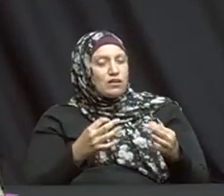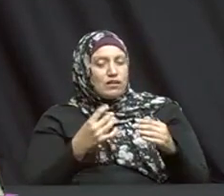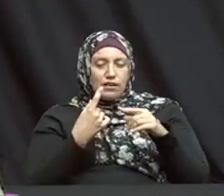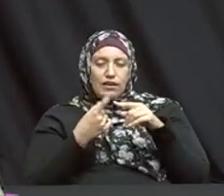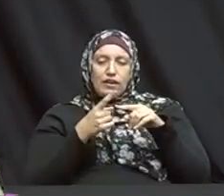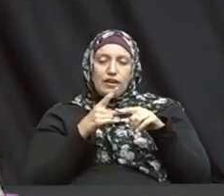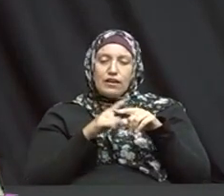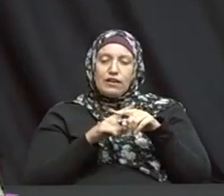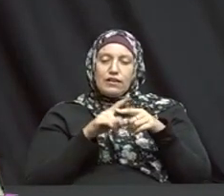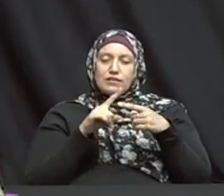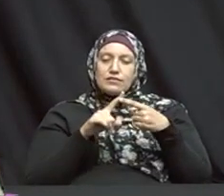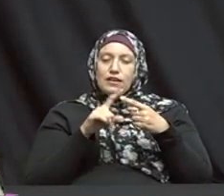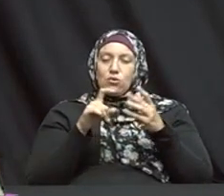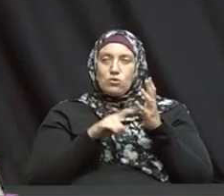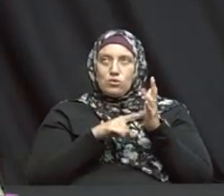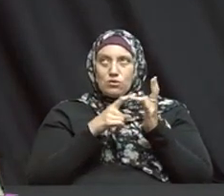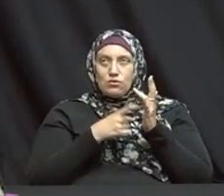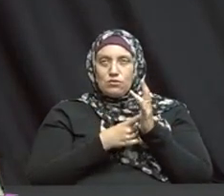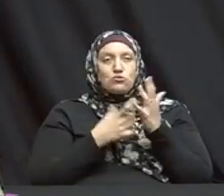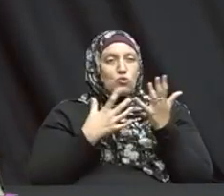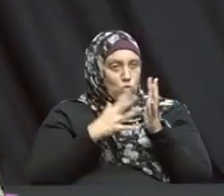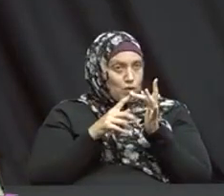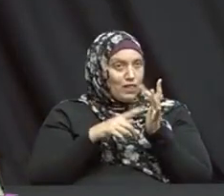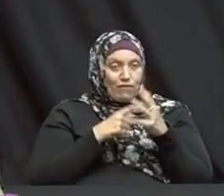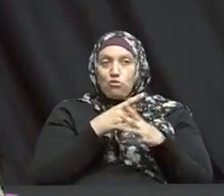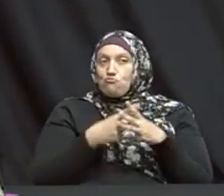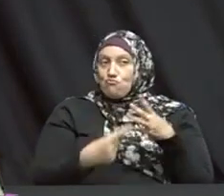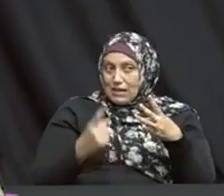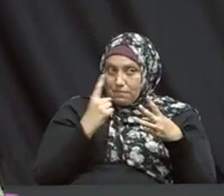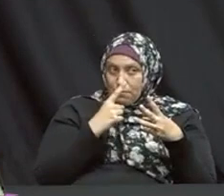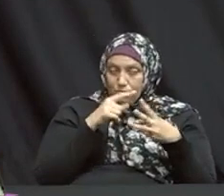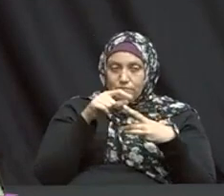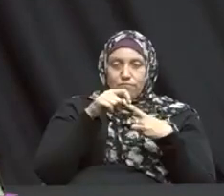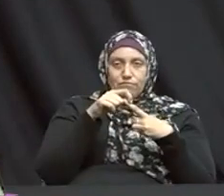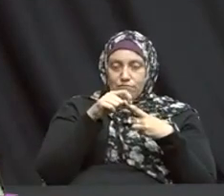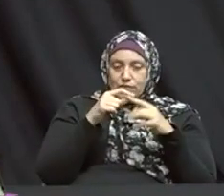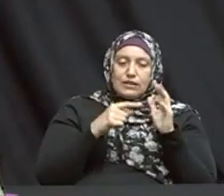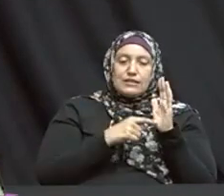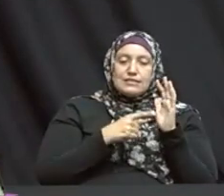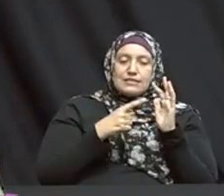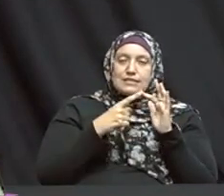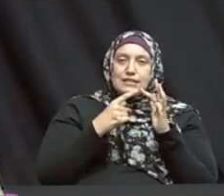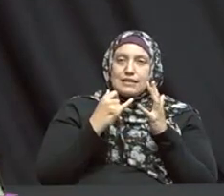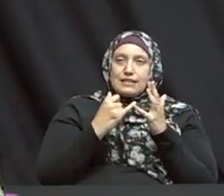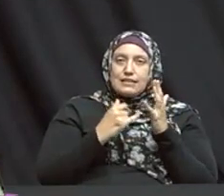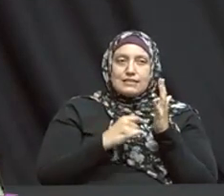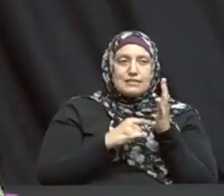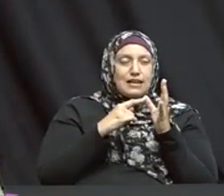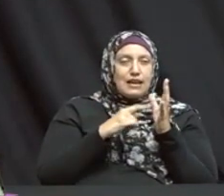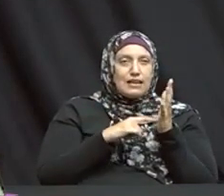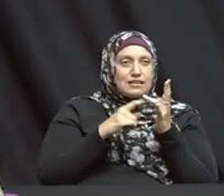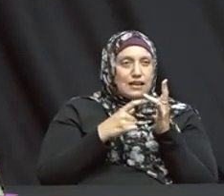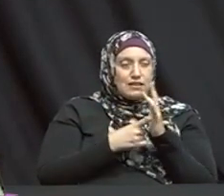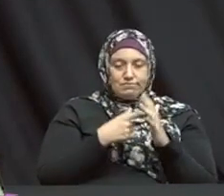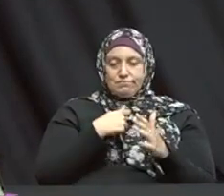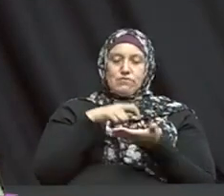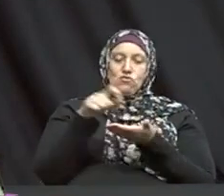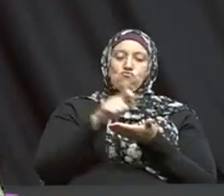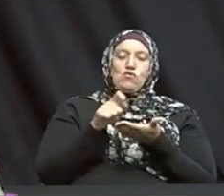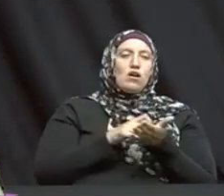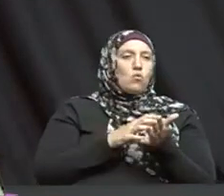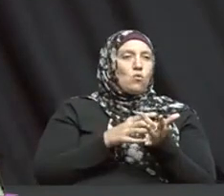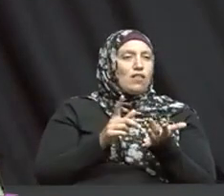that. The testator, who is the person who is responsible for drafting the will and distributing their estate upon